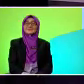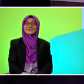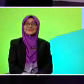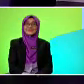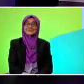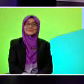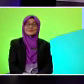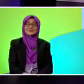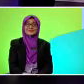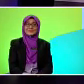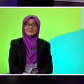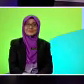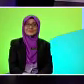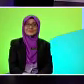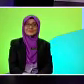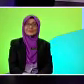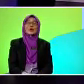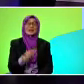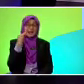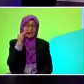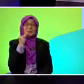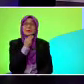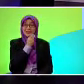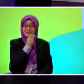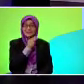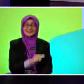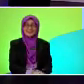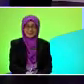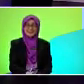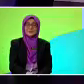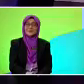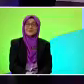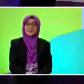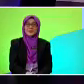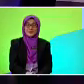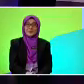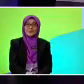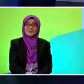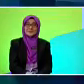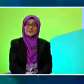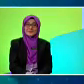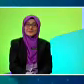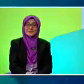first? Okay. Mia. Okay, Mia. The first investigator. Let's Okay. go.